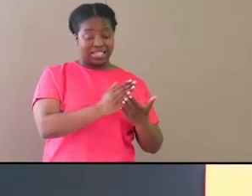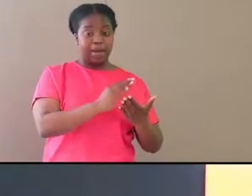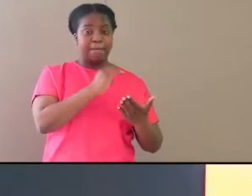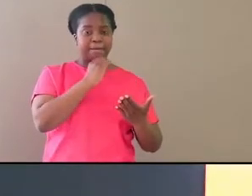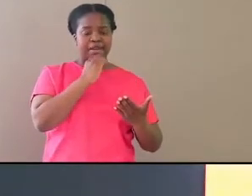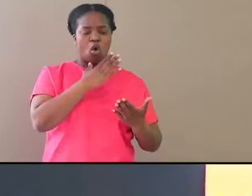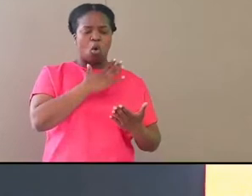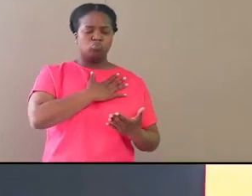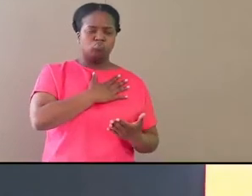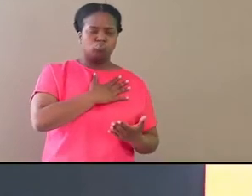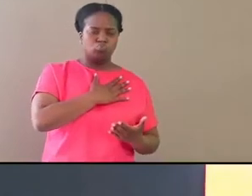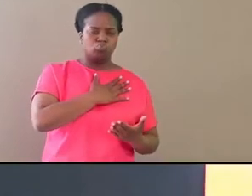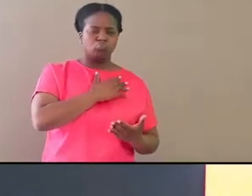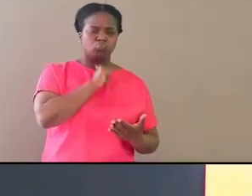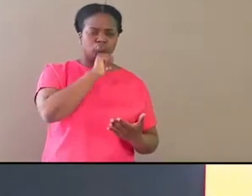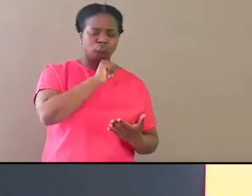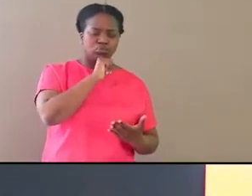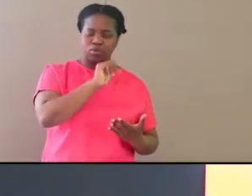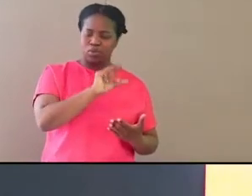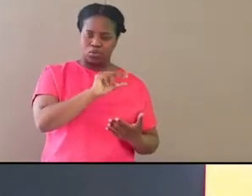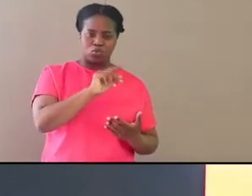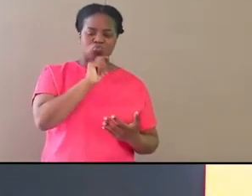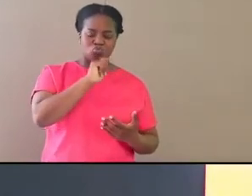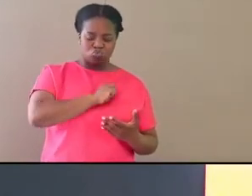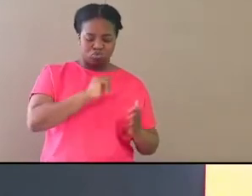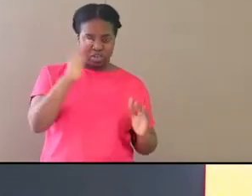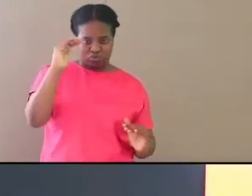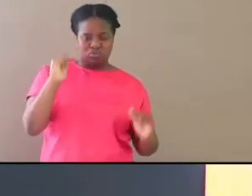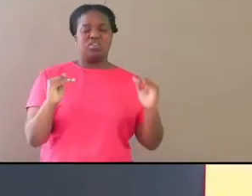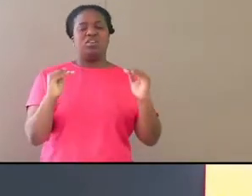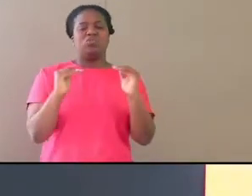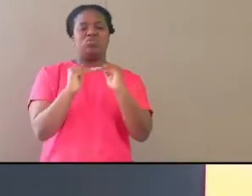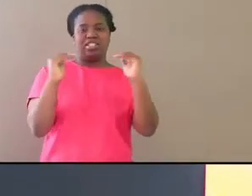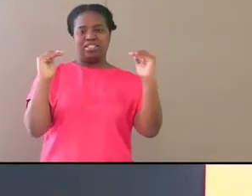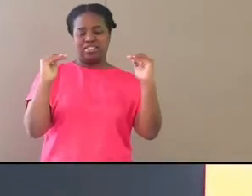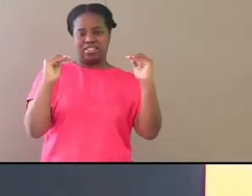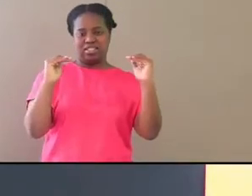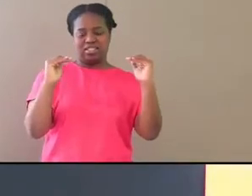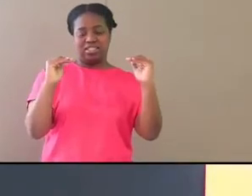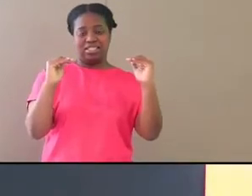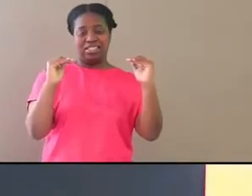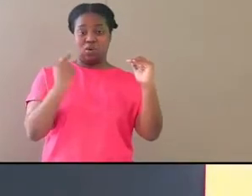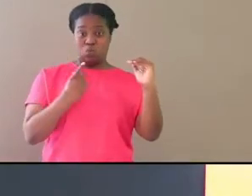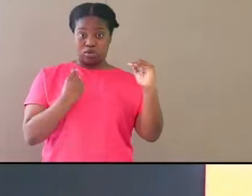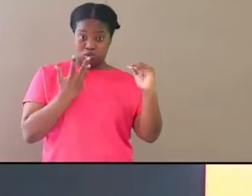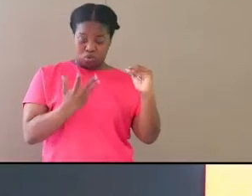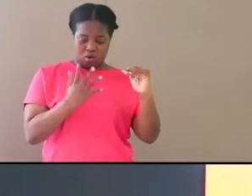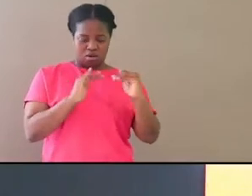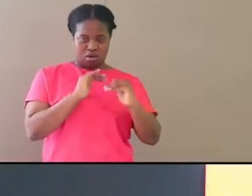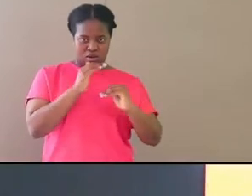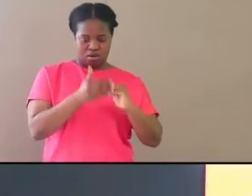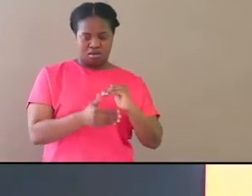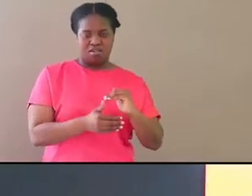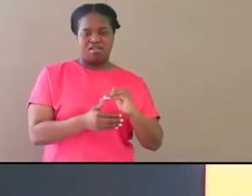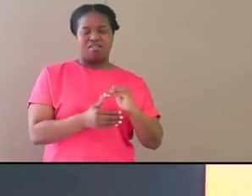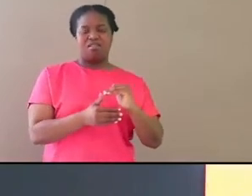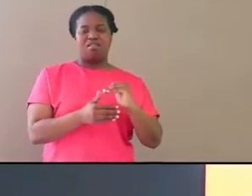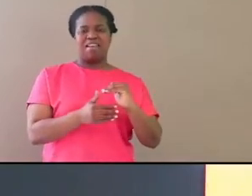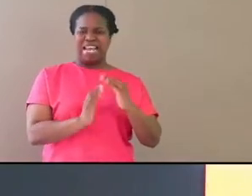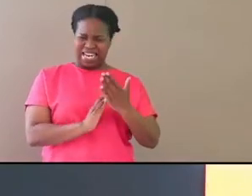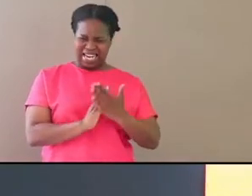of charity. It is an act of justice. It is the protection of a fundamental